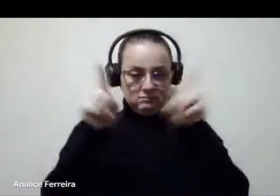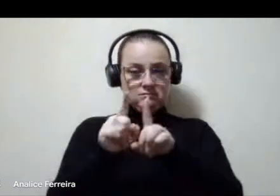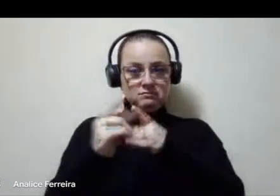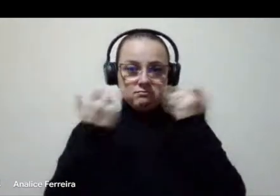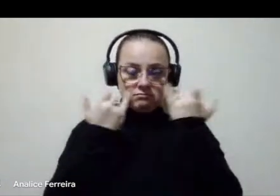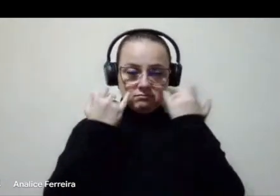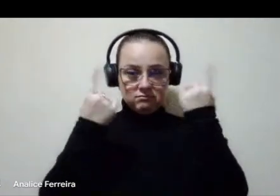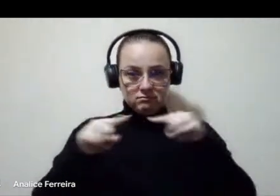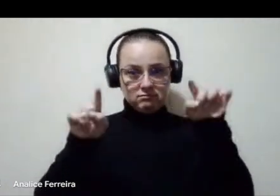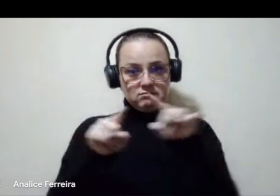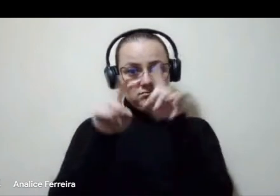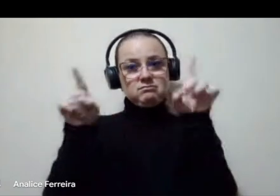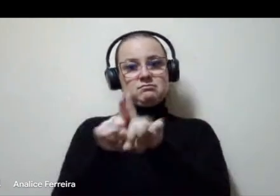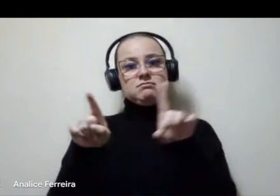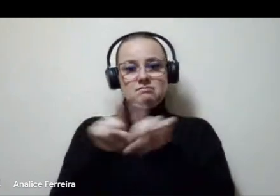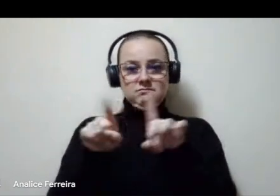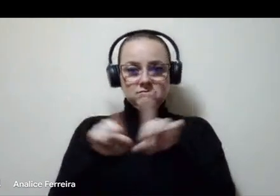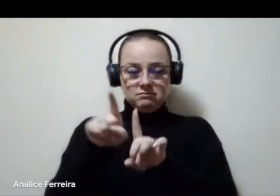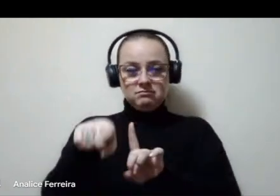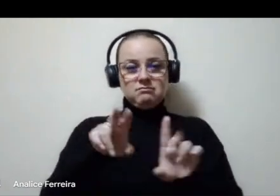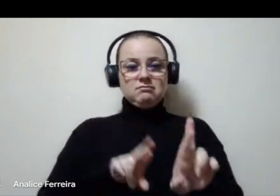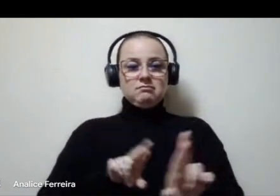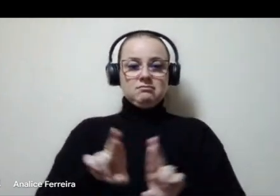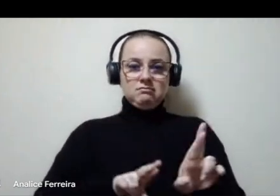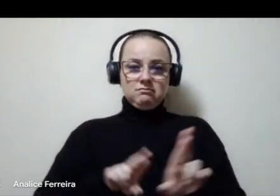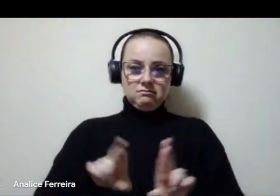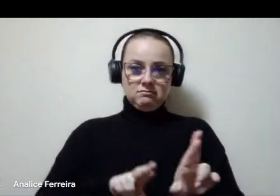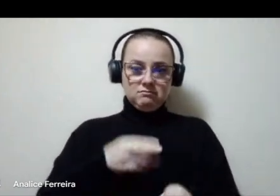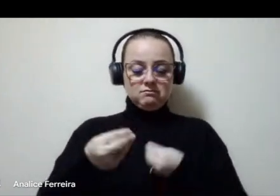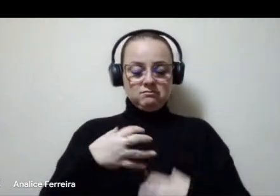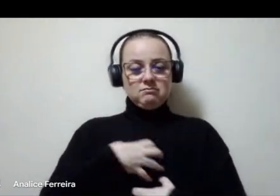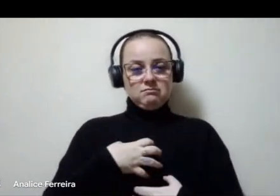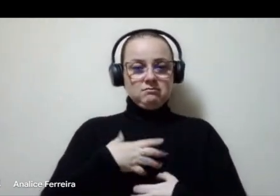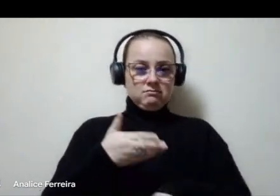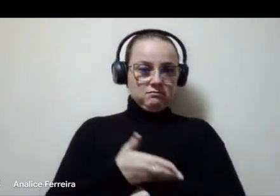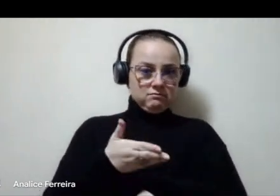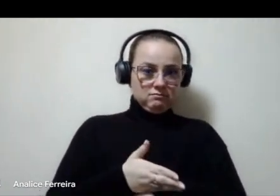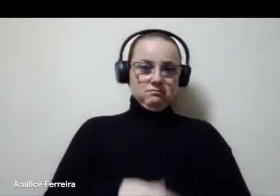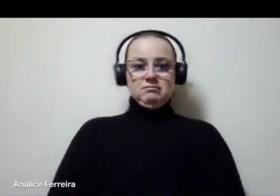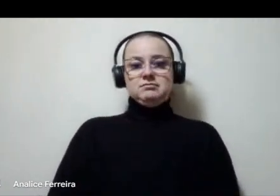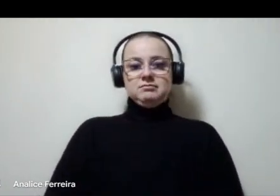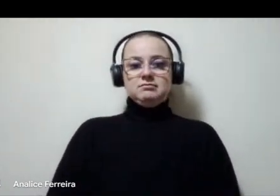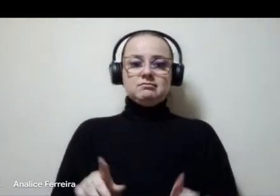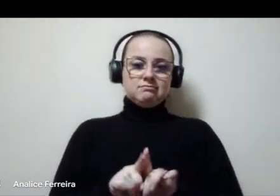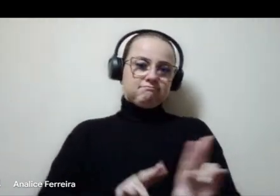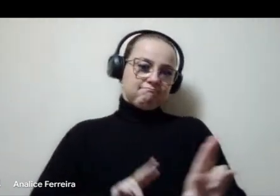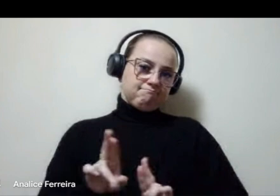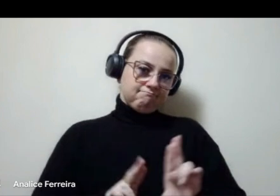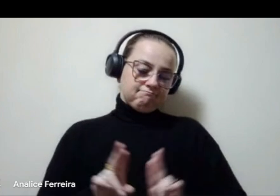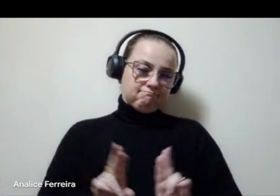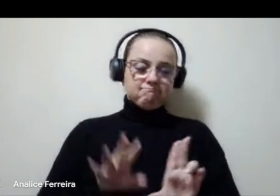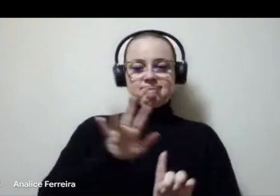also, in relation to forms of participation, in relation to platform,